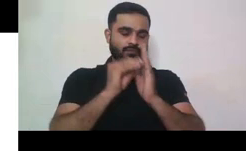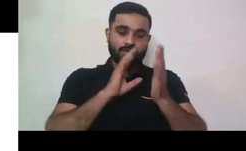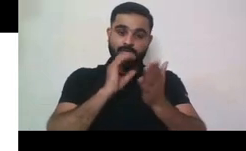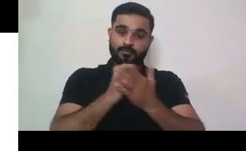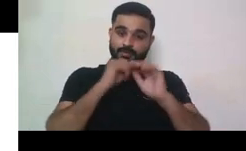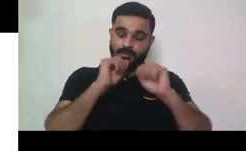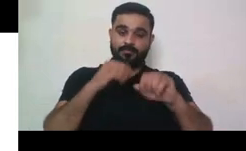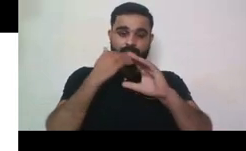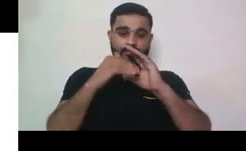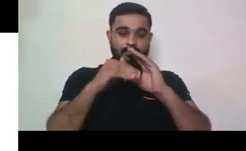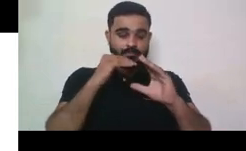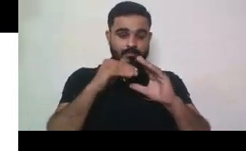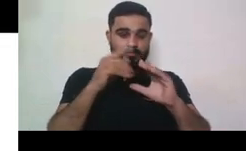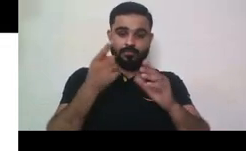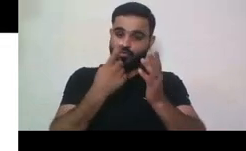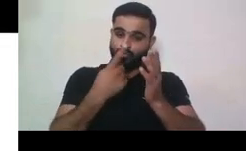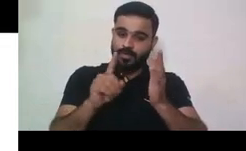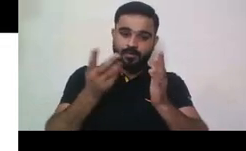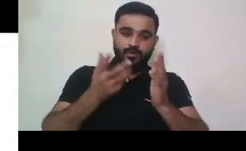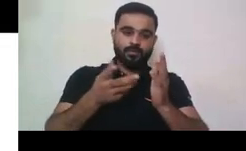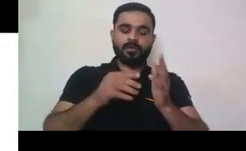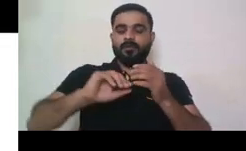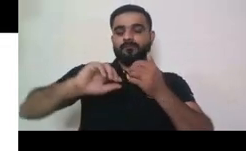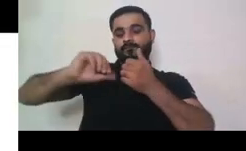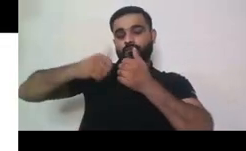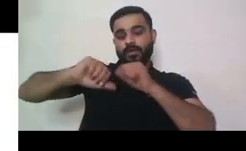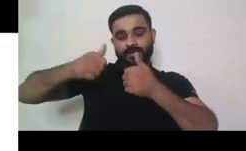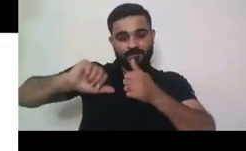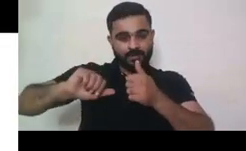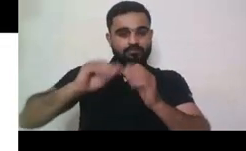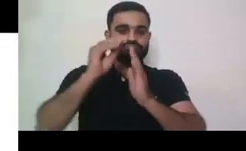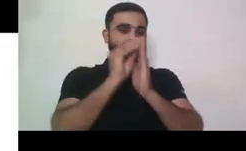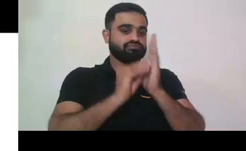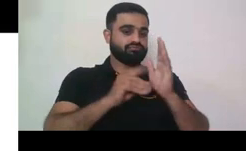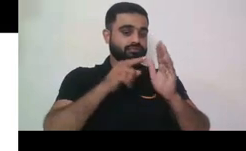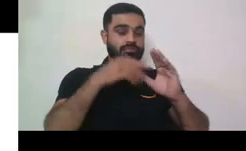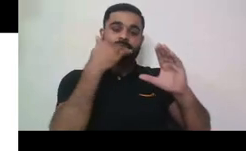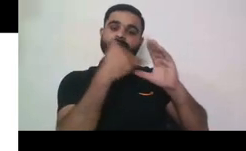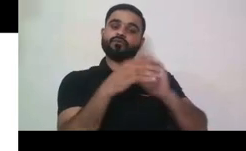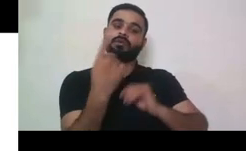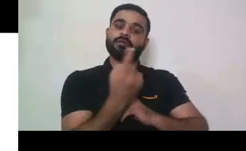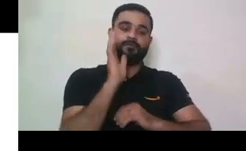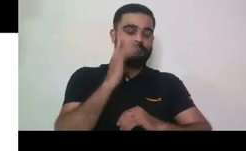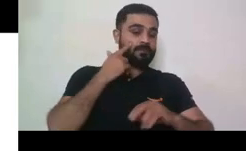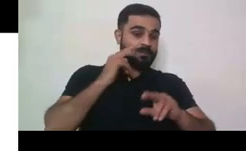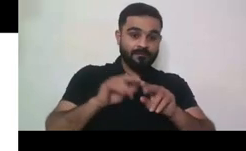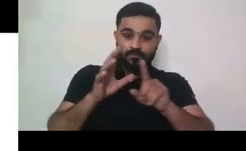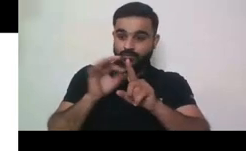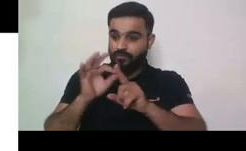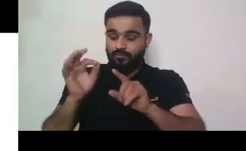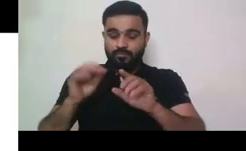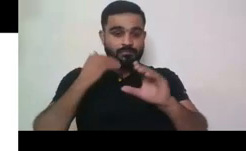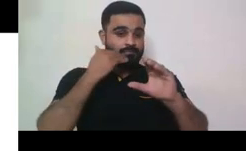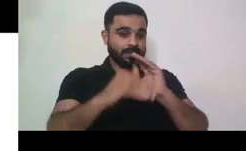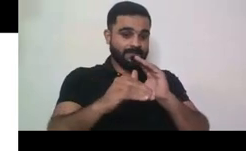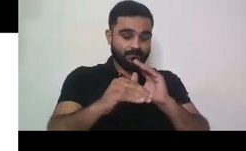your email address is correct, because the feedback form will be sent to that email address. If you do not receive the email